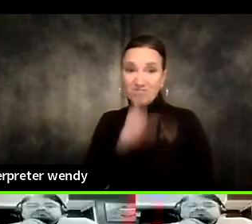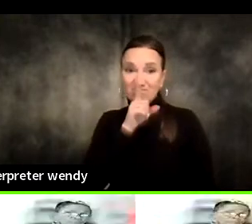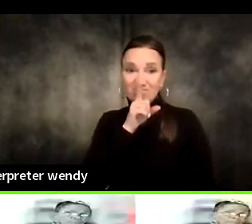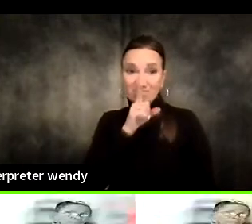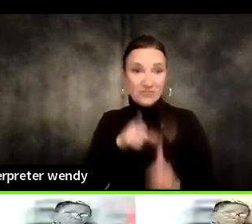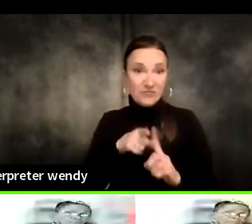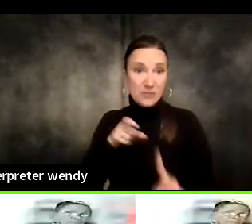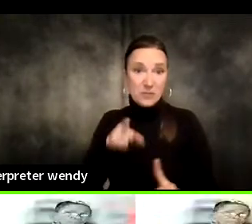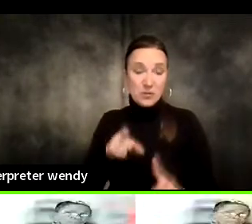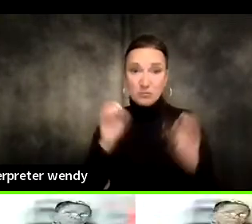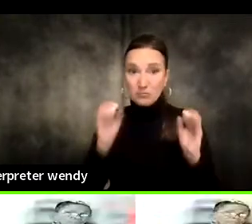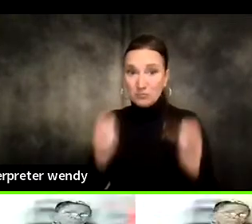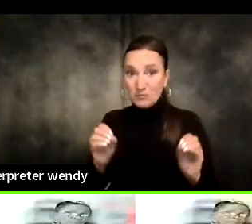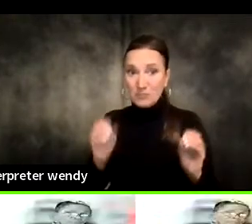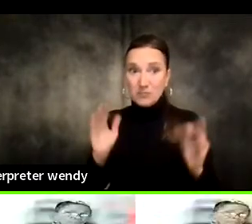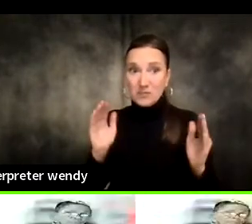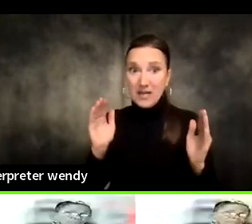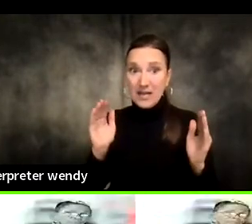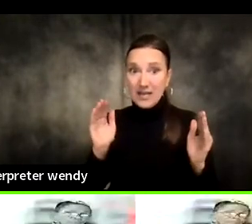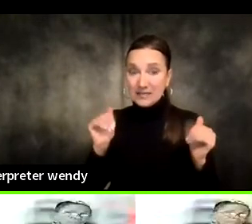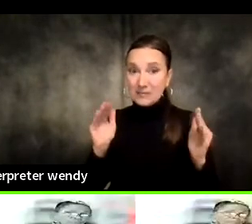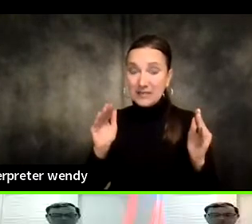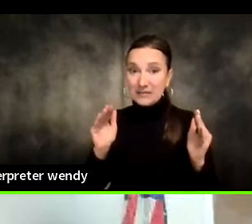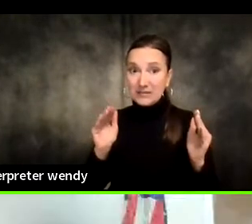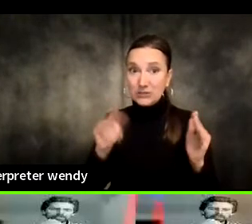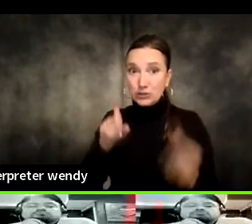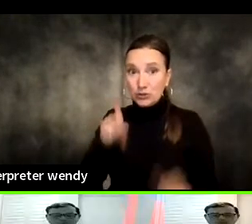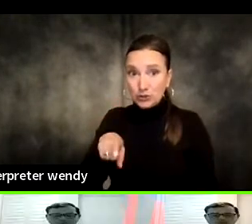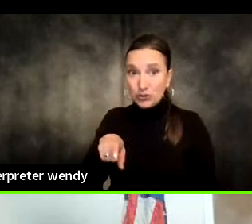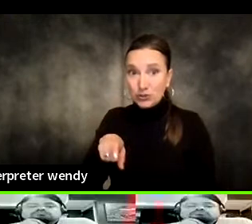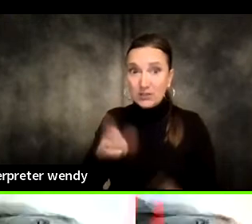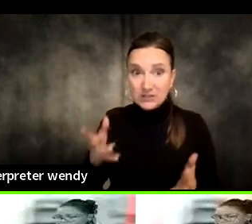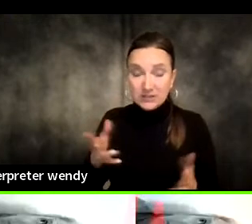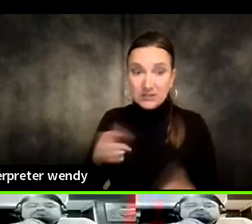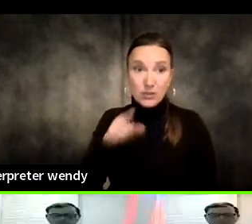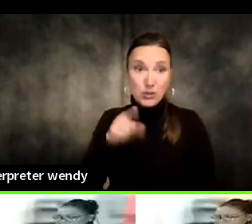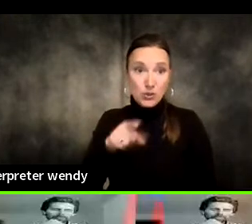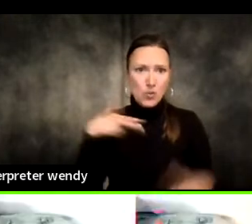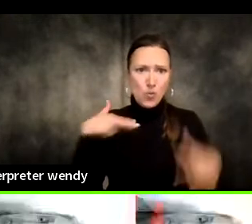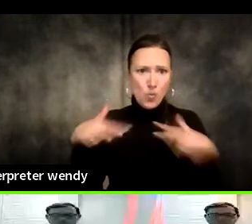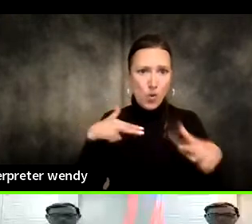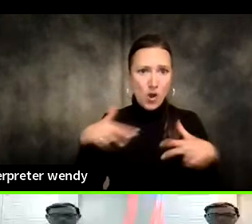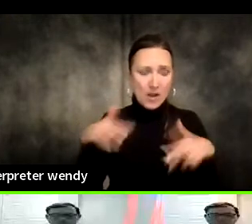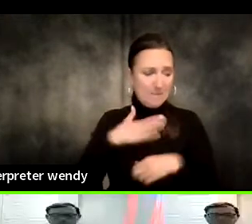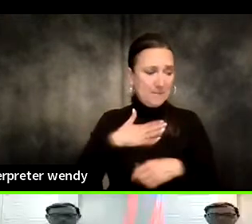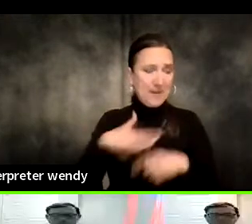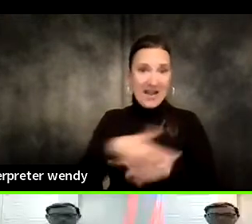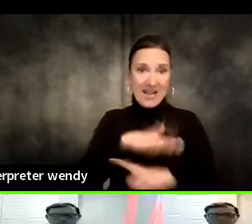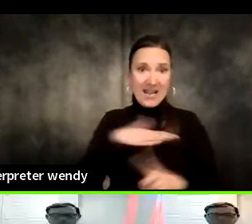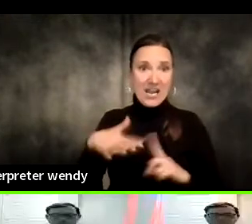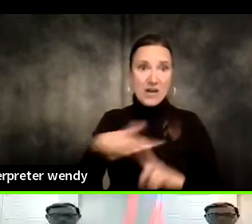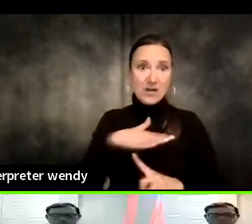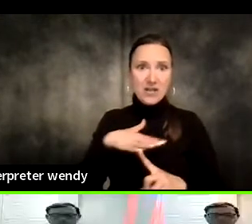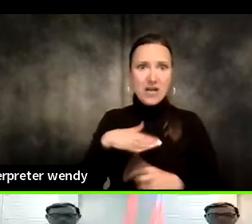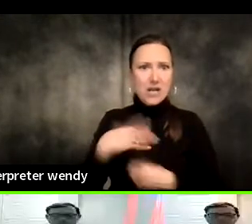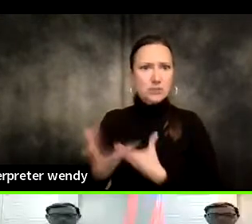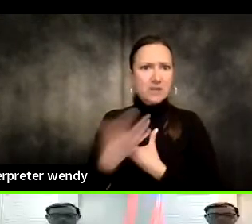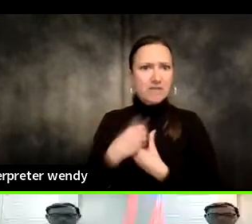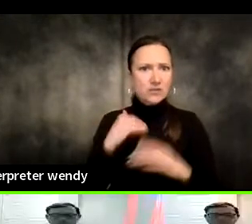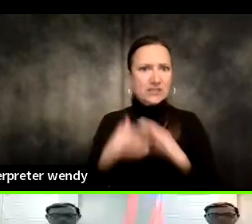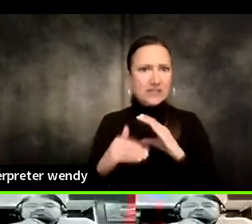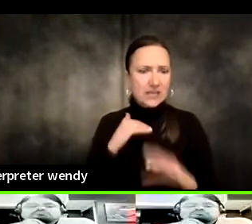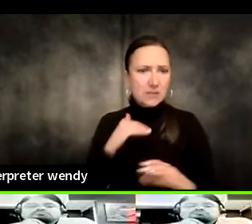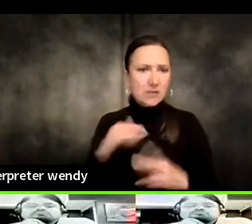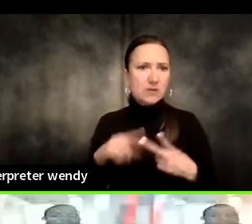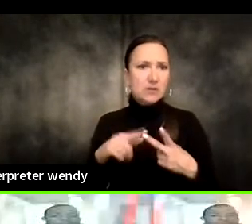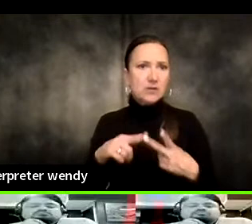you. I expect that I should receive them. Any walks in Trinidad should include me and